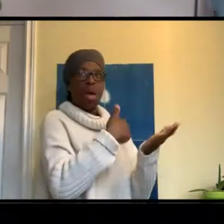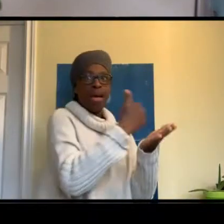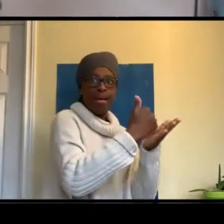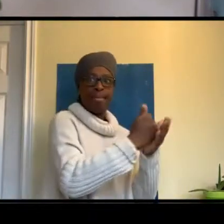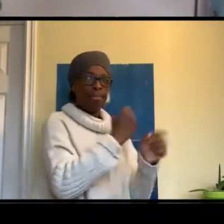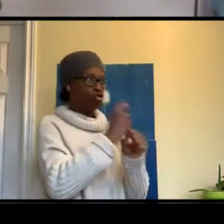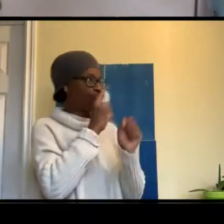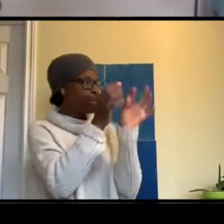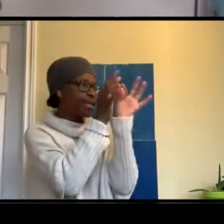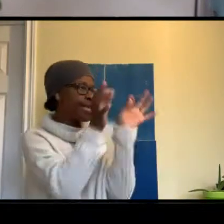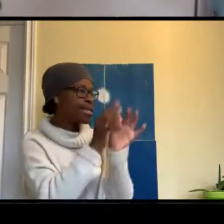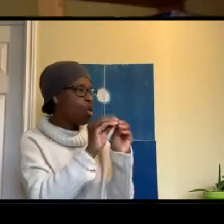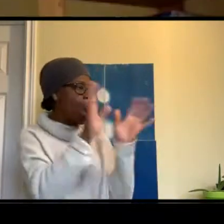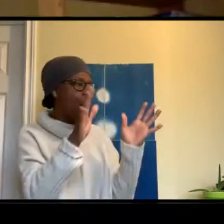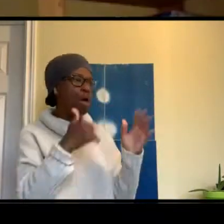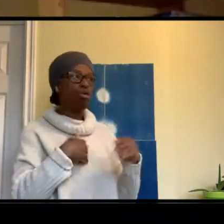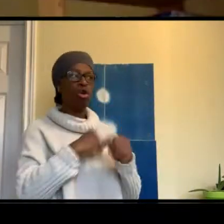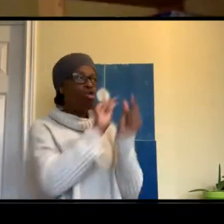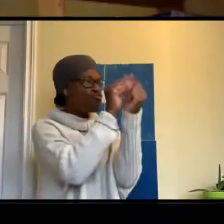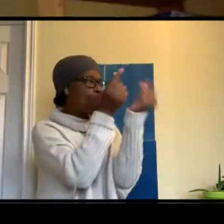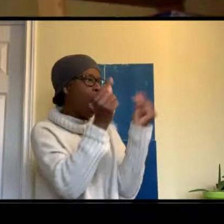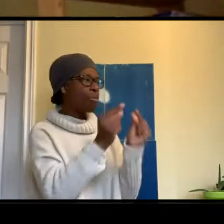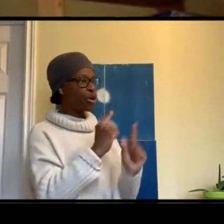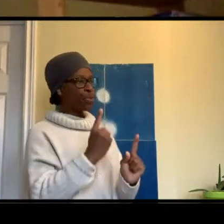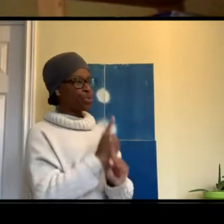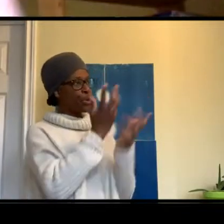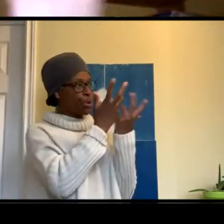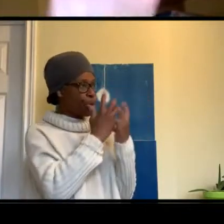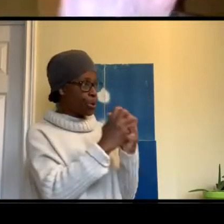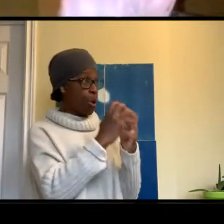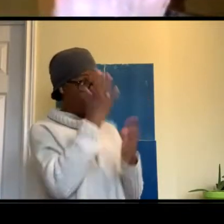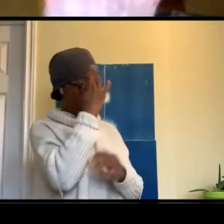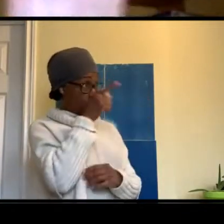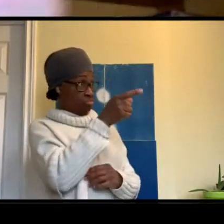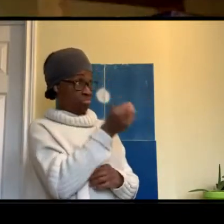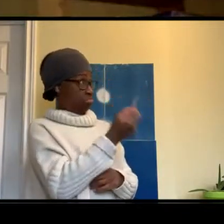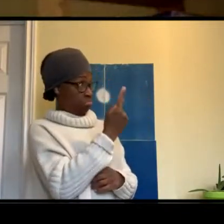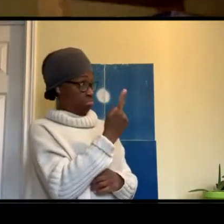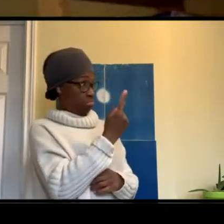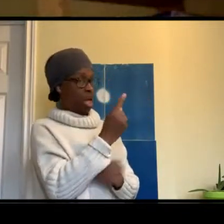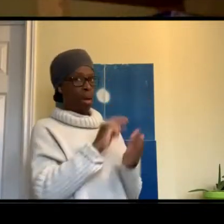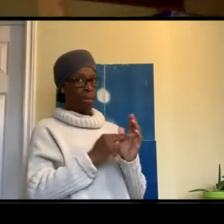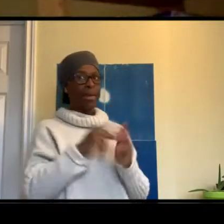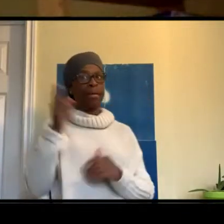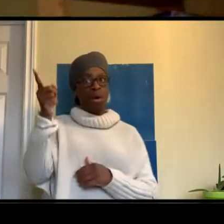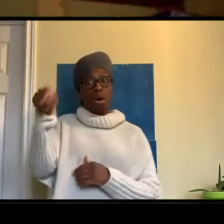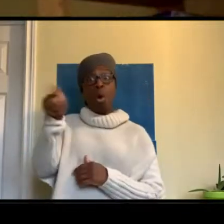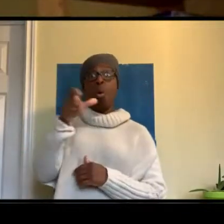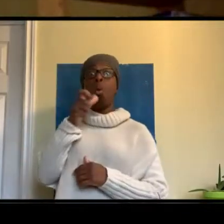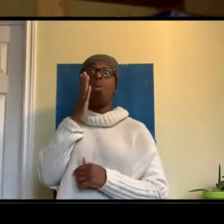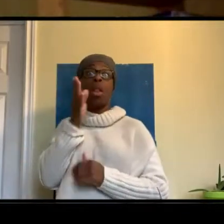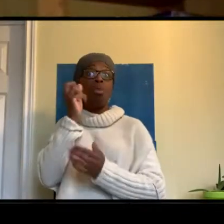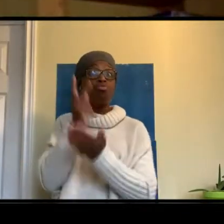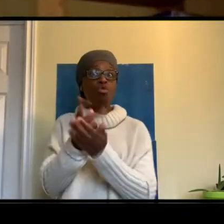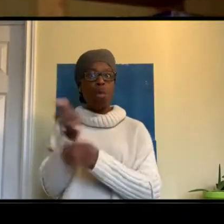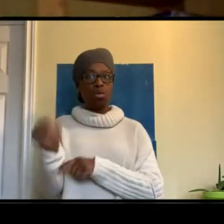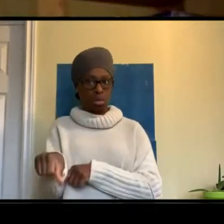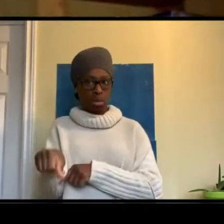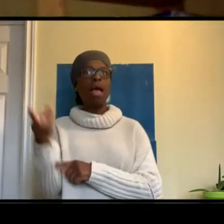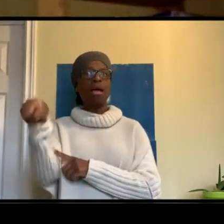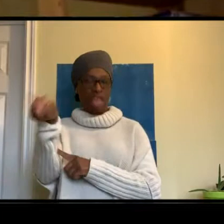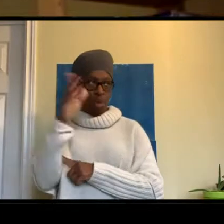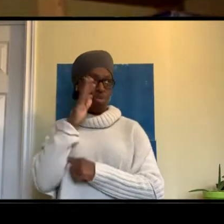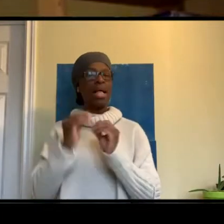I think that's really important, Kelsey, because jurors come from all different backgrounds and all different disciplines. They may or may not be familiar with your craft and the